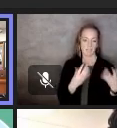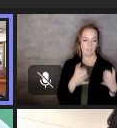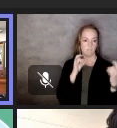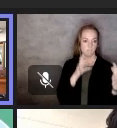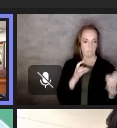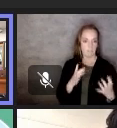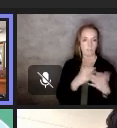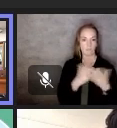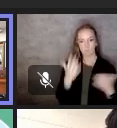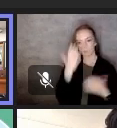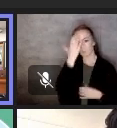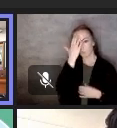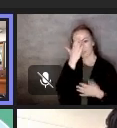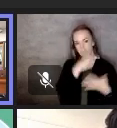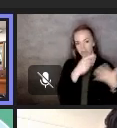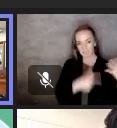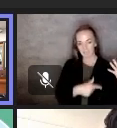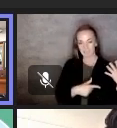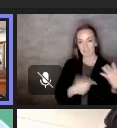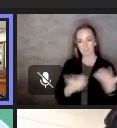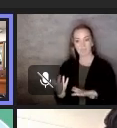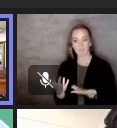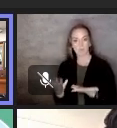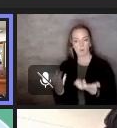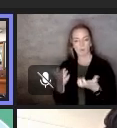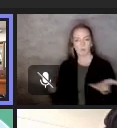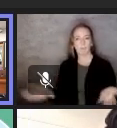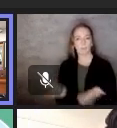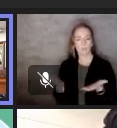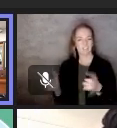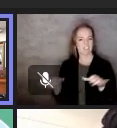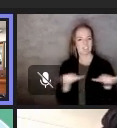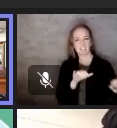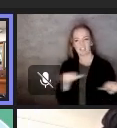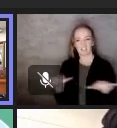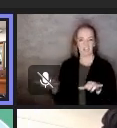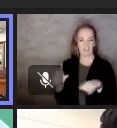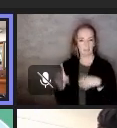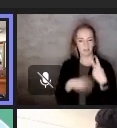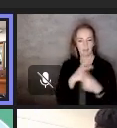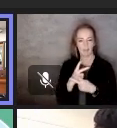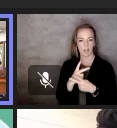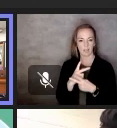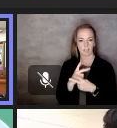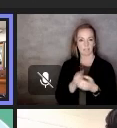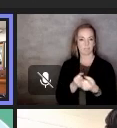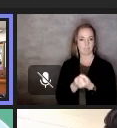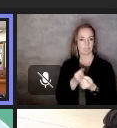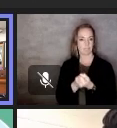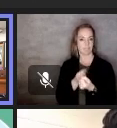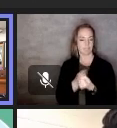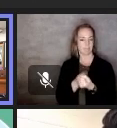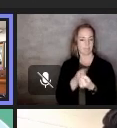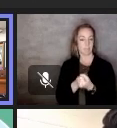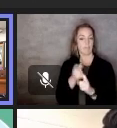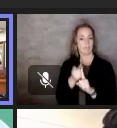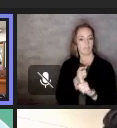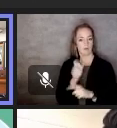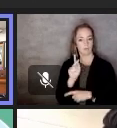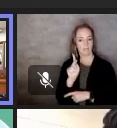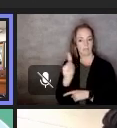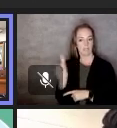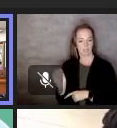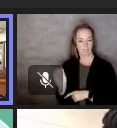So I just really want to encourage that sort of endorsement from the KDE and from you.